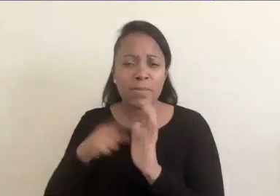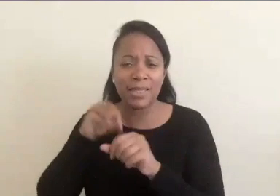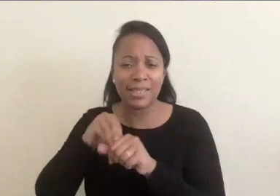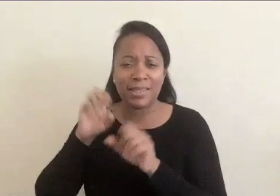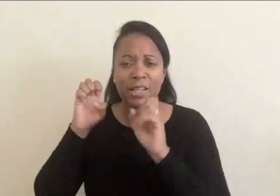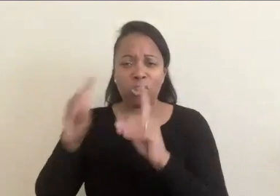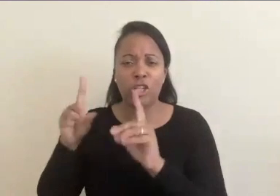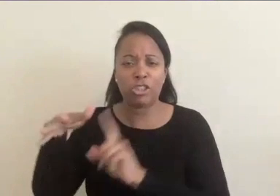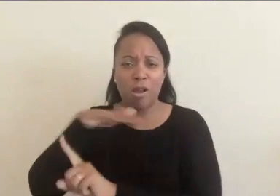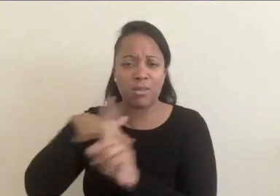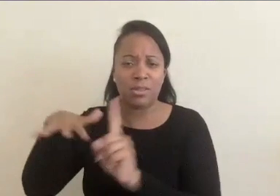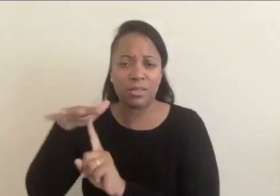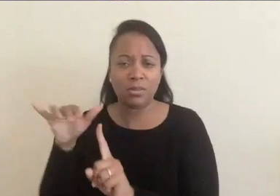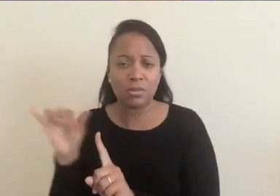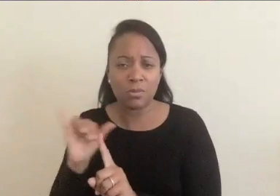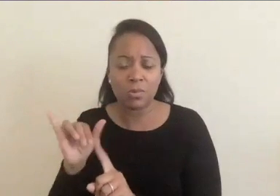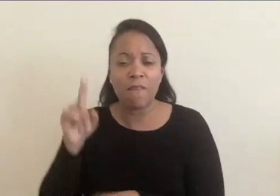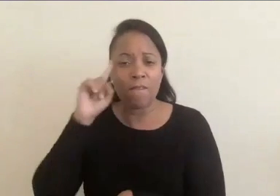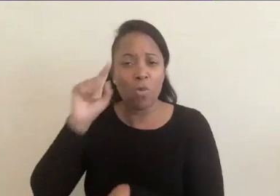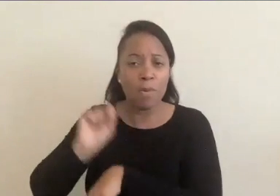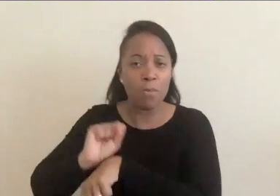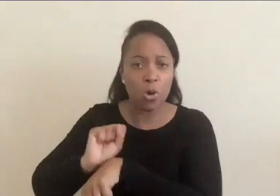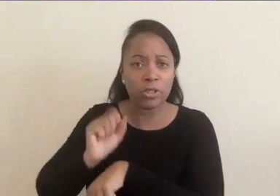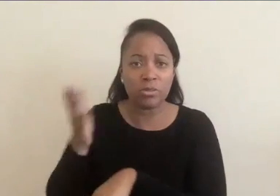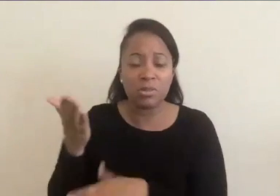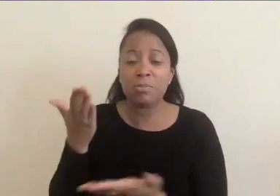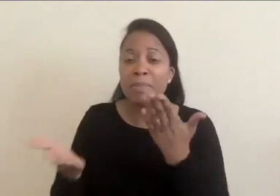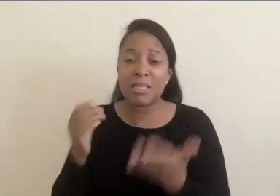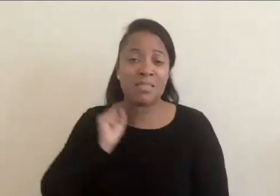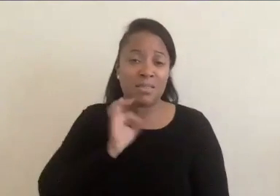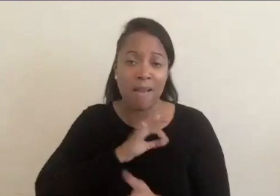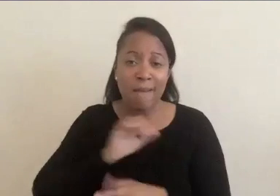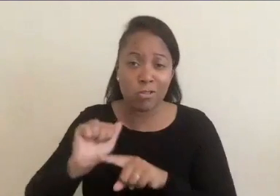educational contexts. For employers,